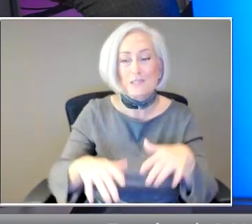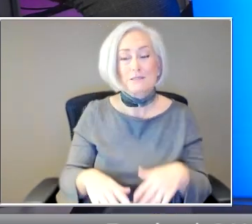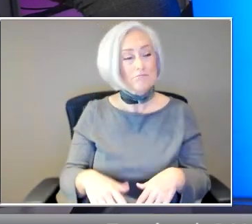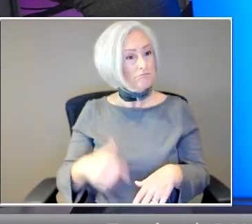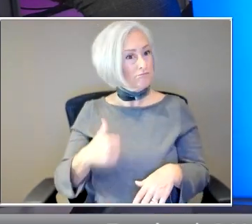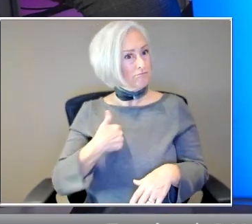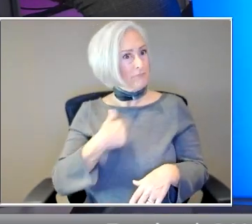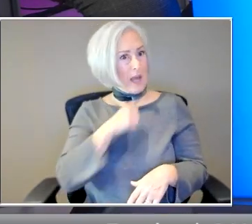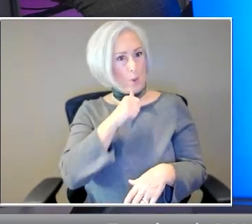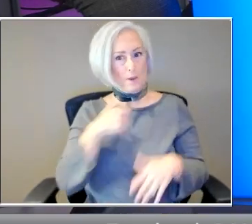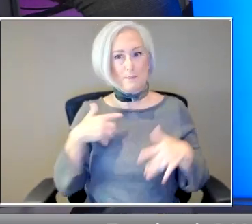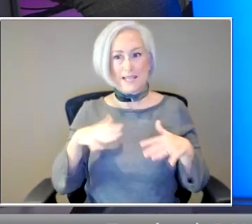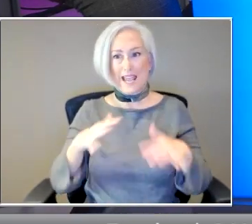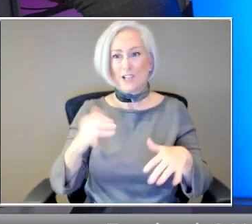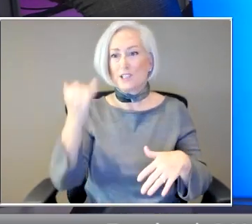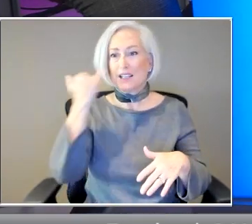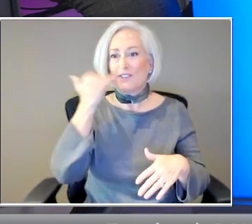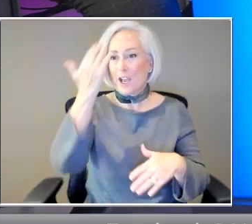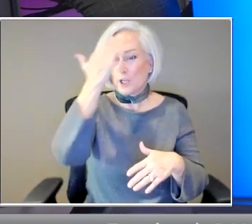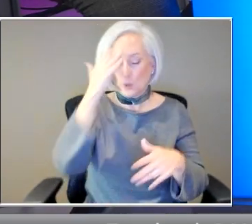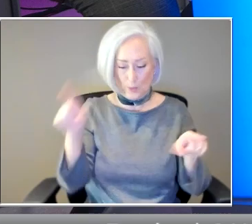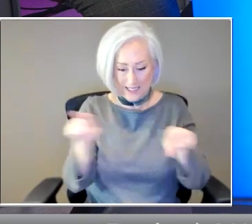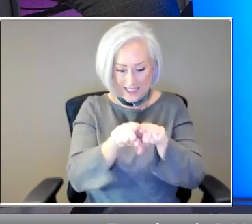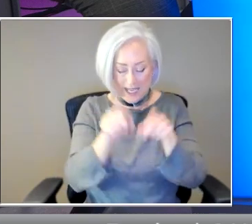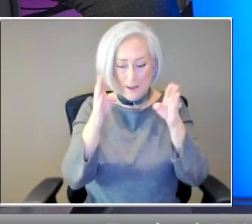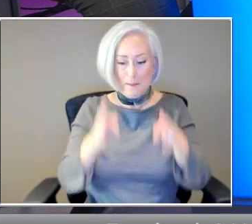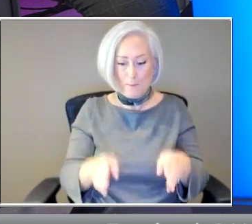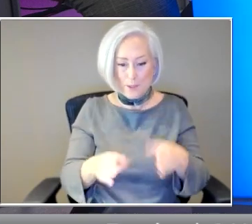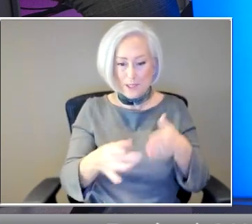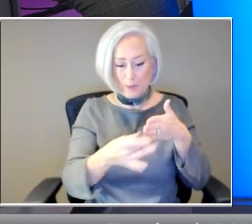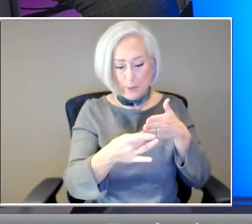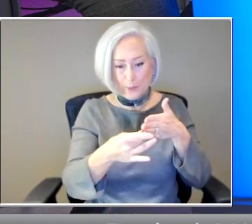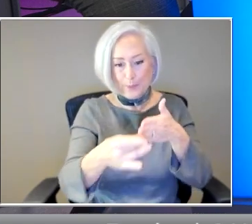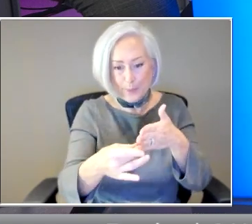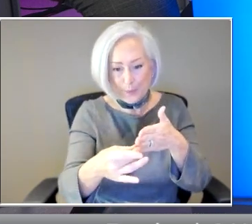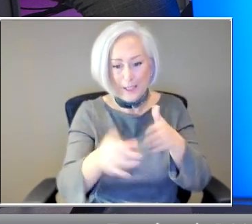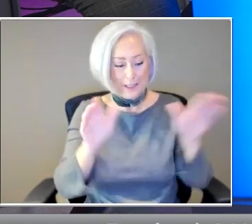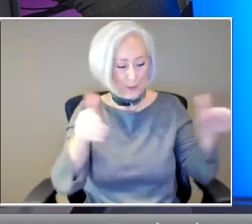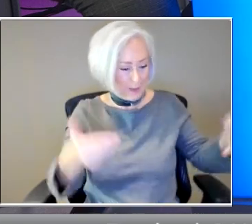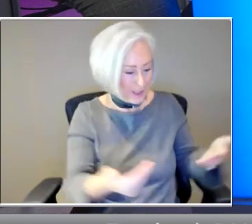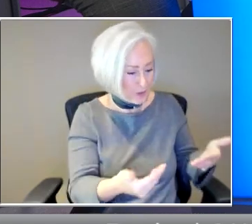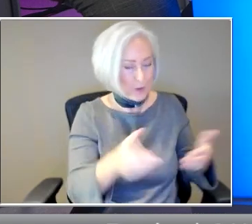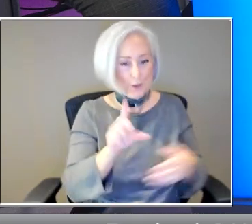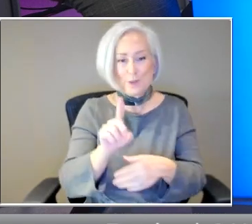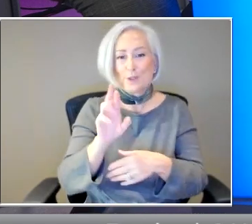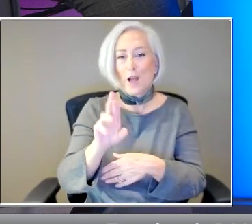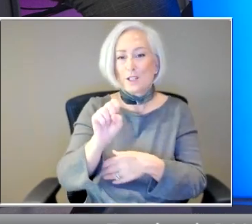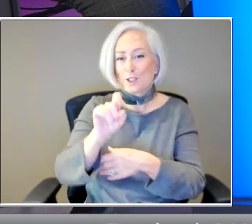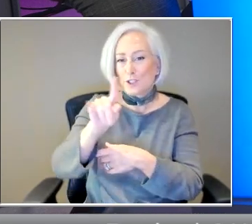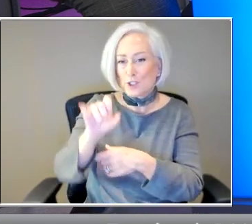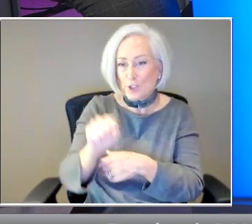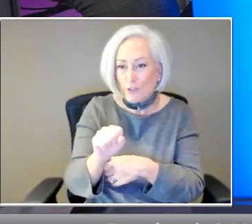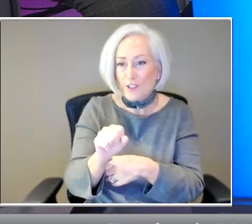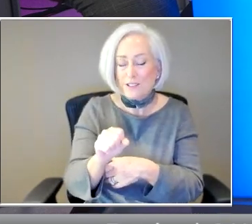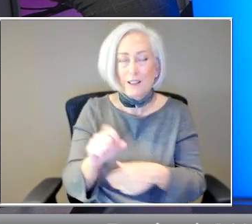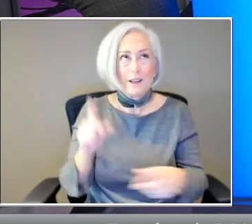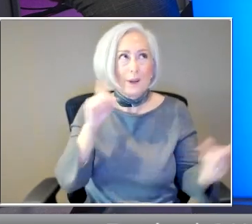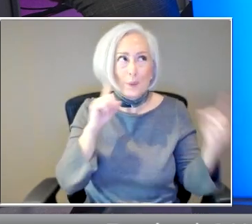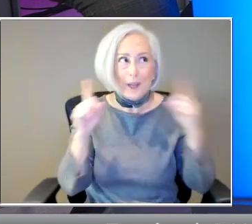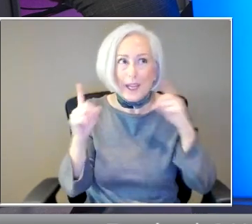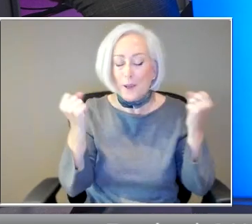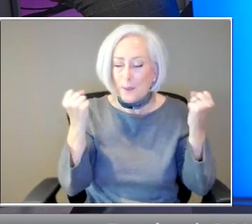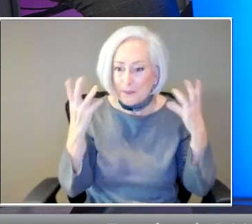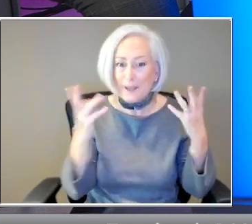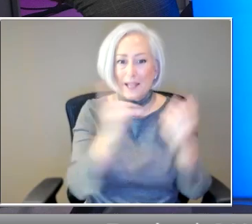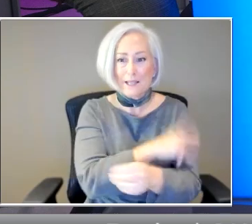be holding my hand and then physically being there and then introducing me to Dr. Surface. And Yeah. we hear so many patients say, when Dr.